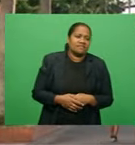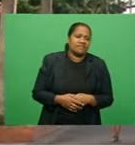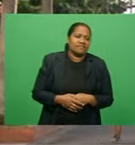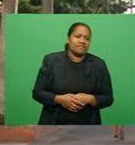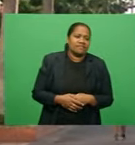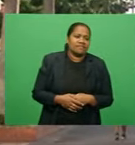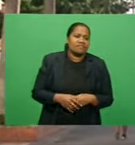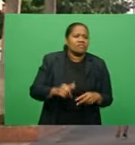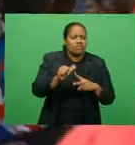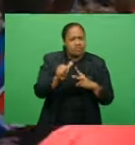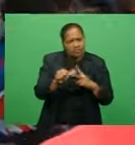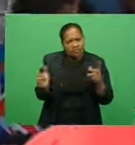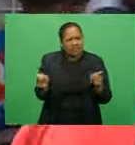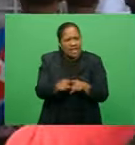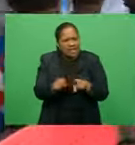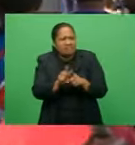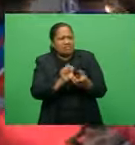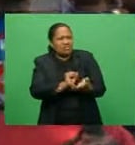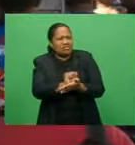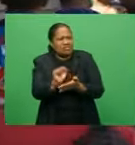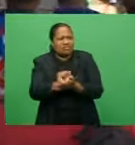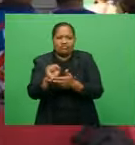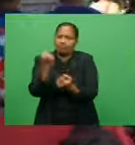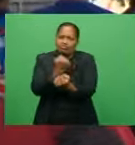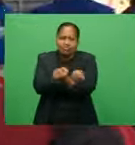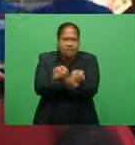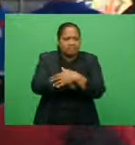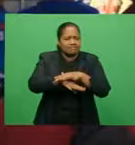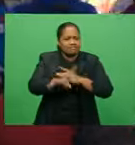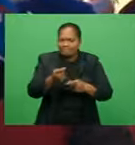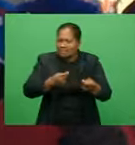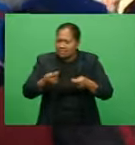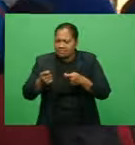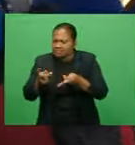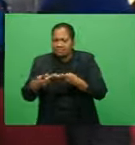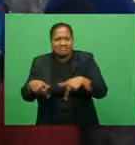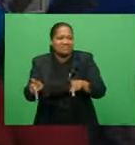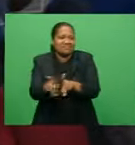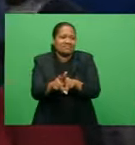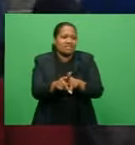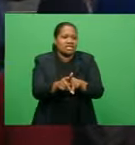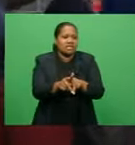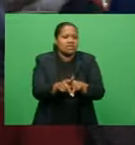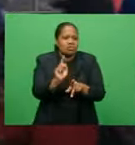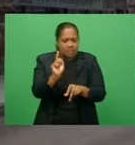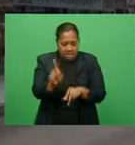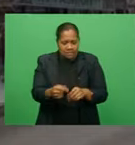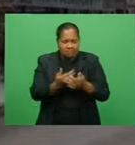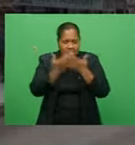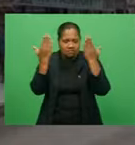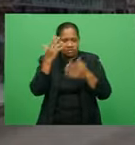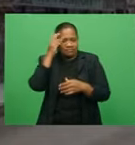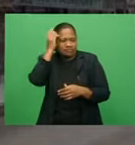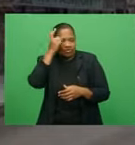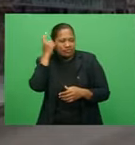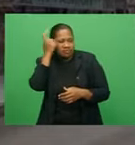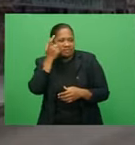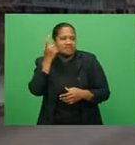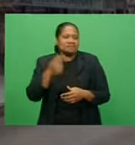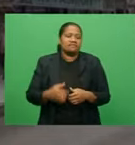Also the sale of drugs around market sites. That's also a major concern. Lambasa